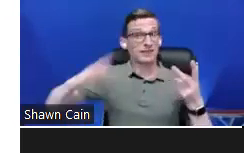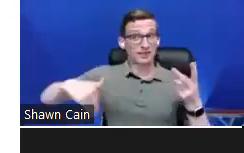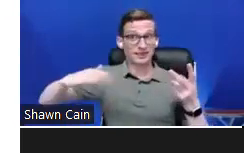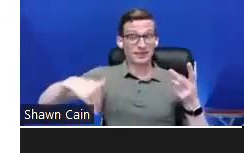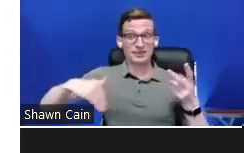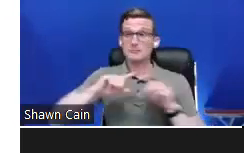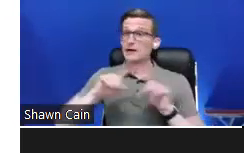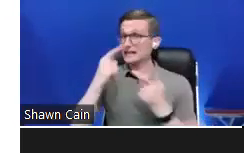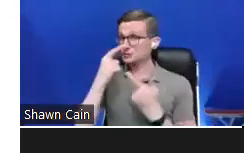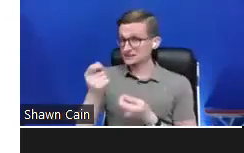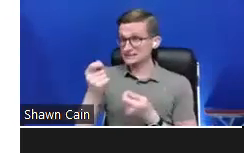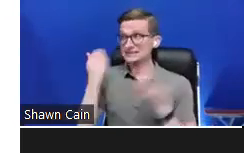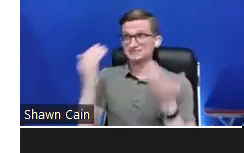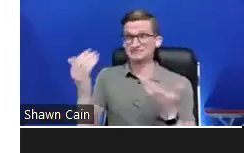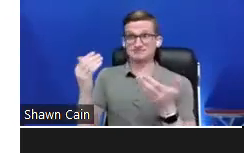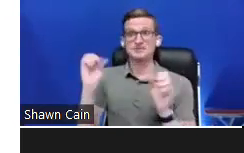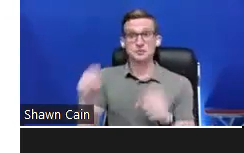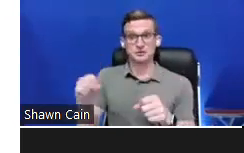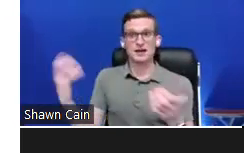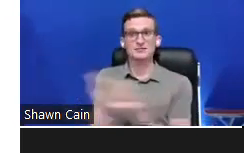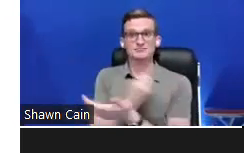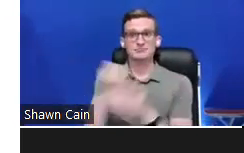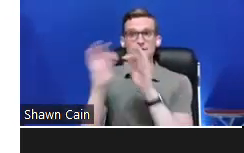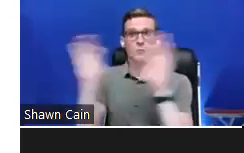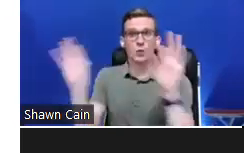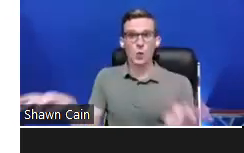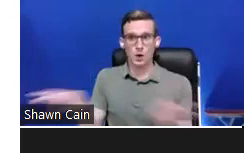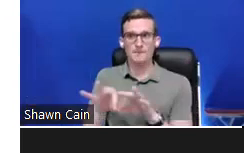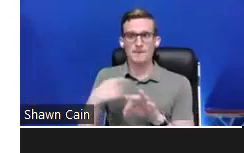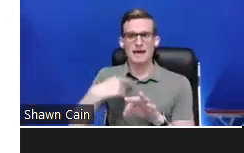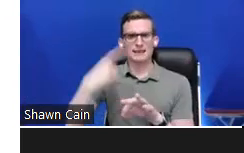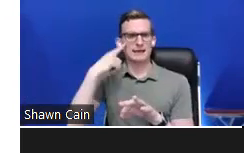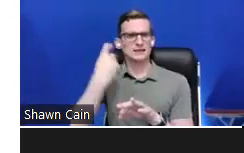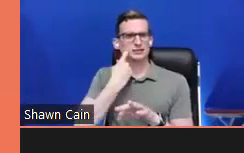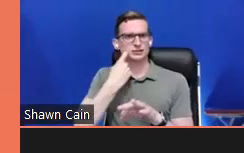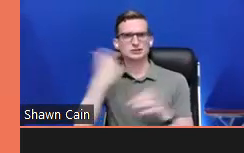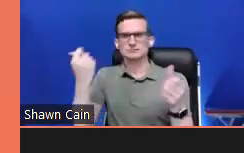up given the form, which I believe was just dropped in the chat.